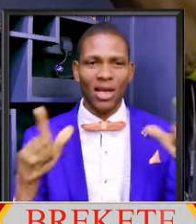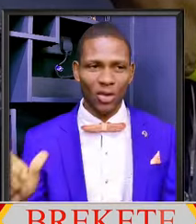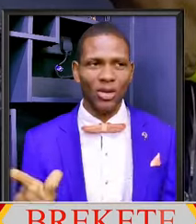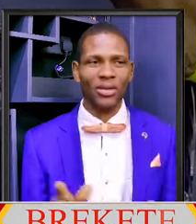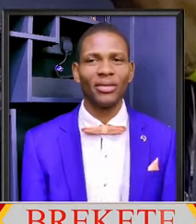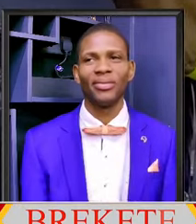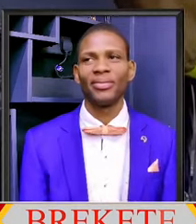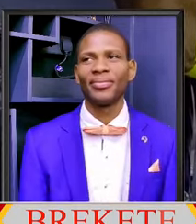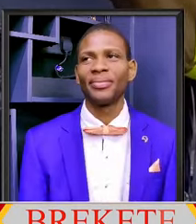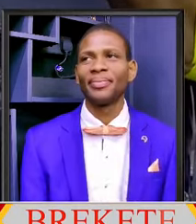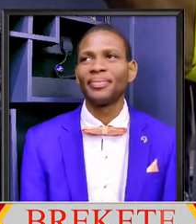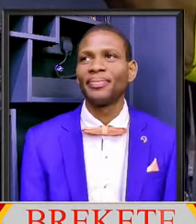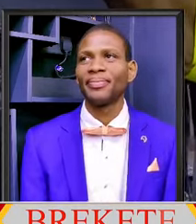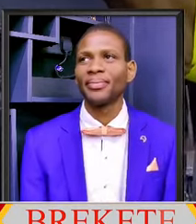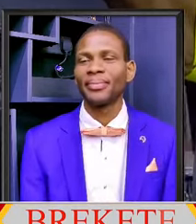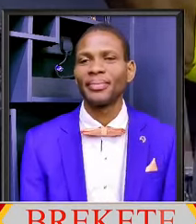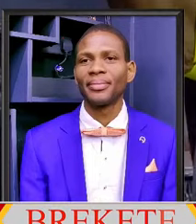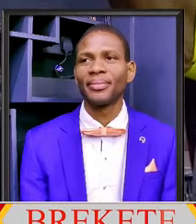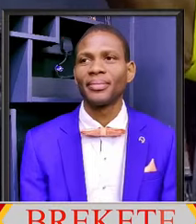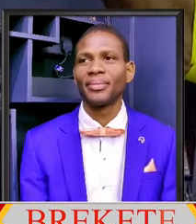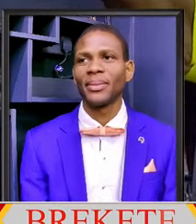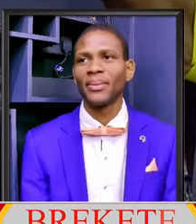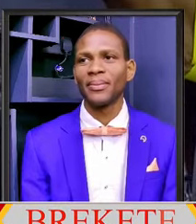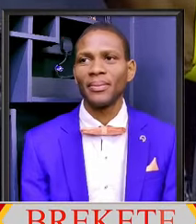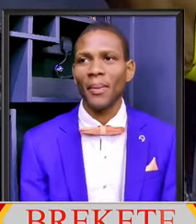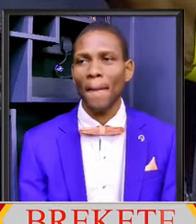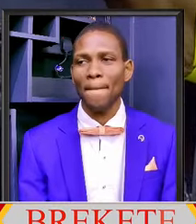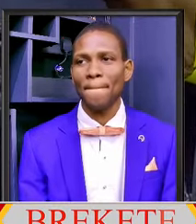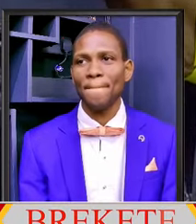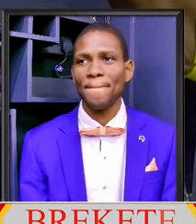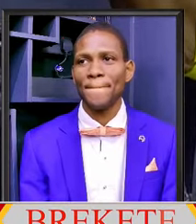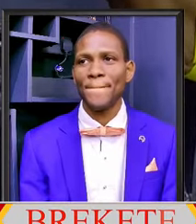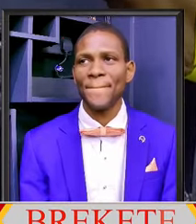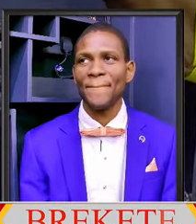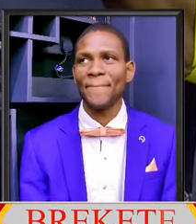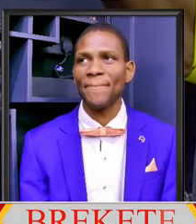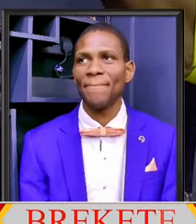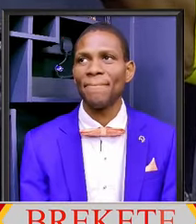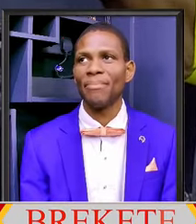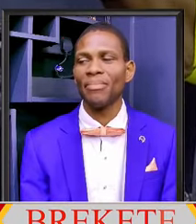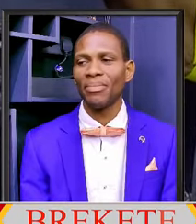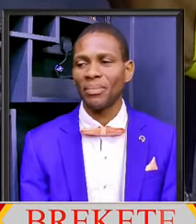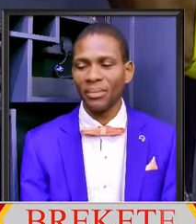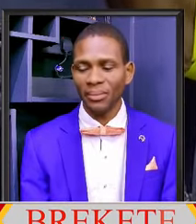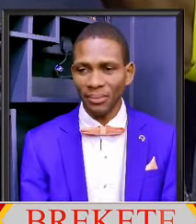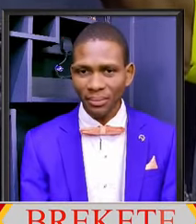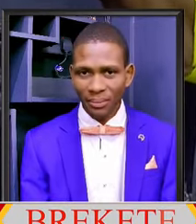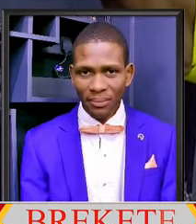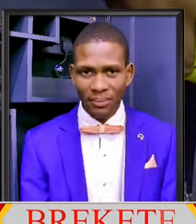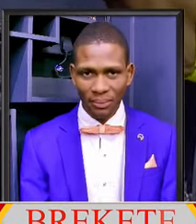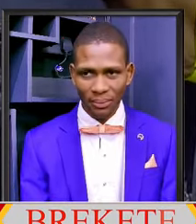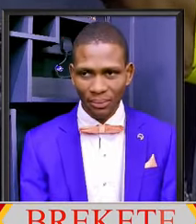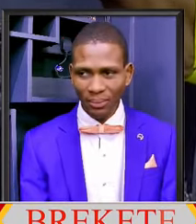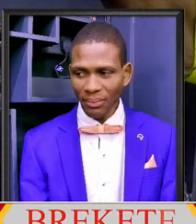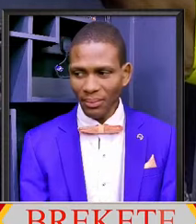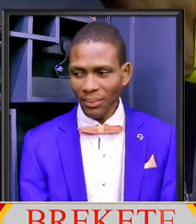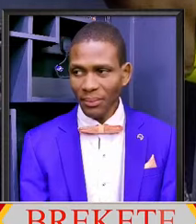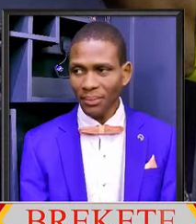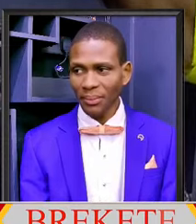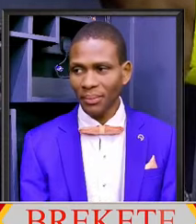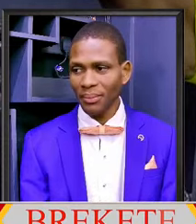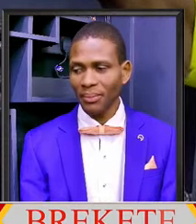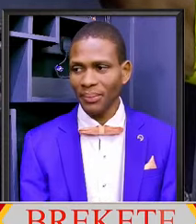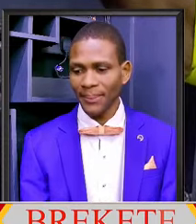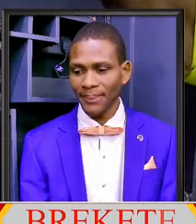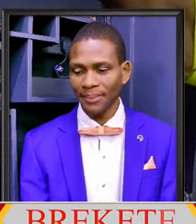will do it. And Nadia, in the family, my share, your own motto. She tells you, your chill